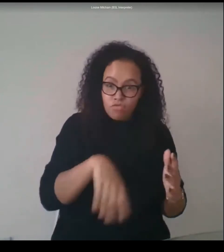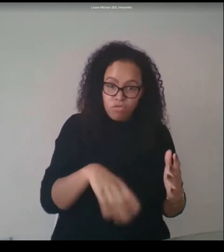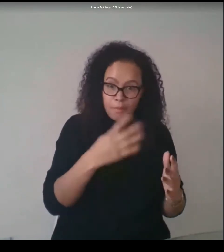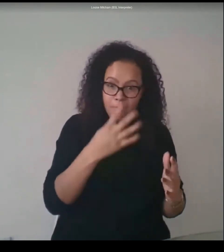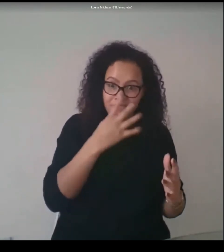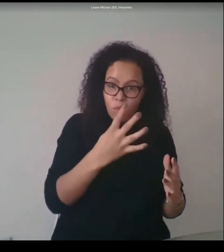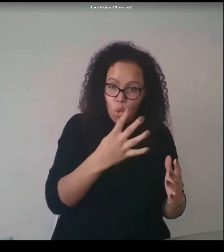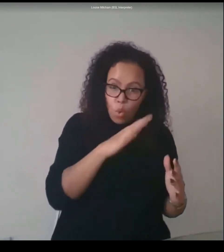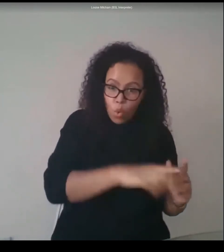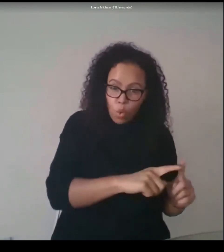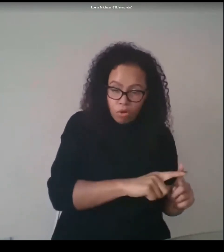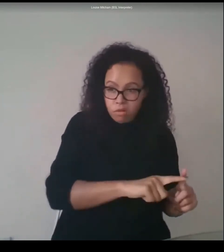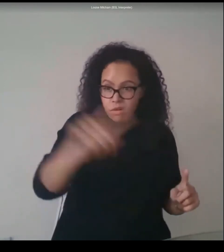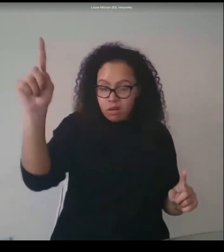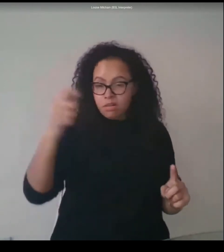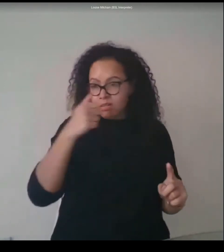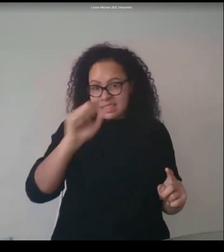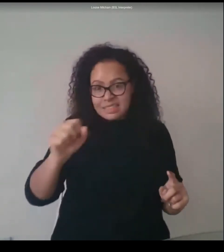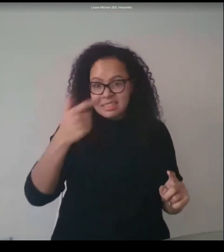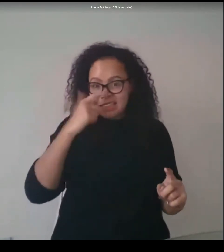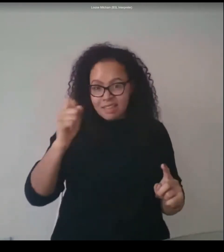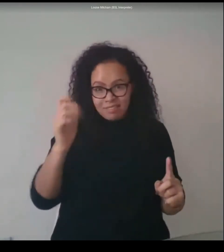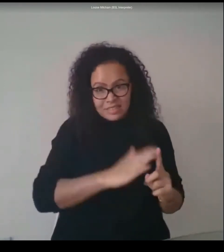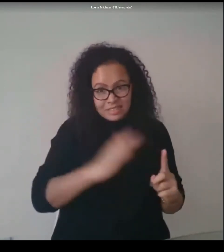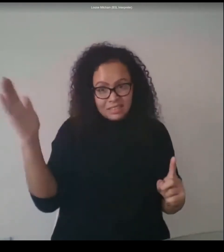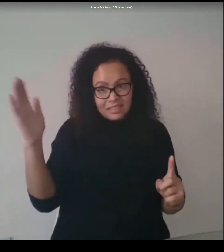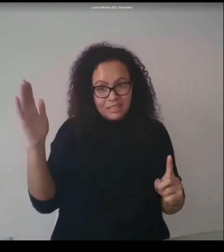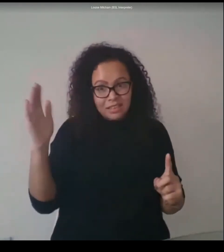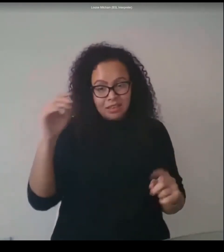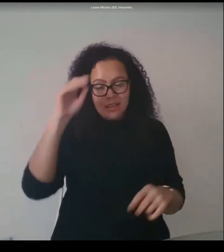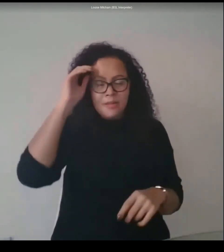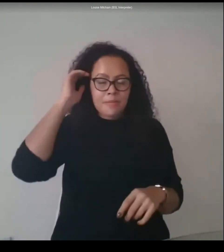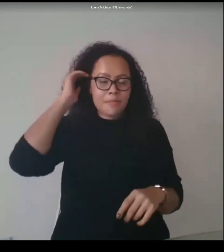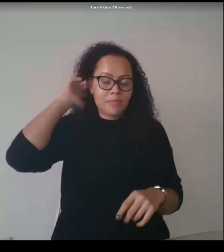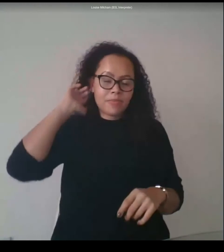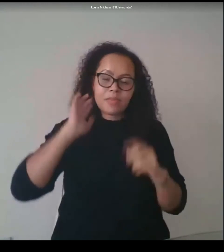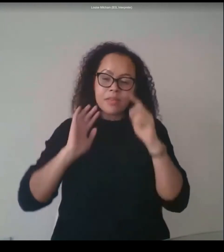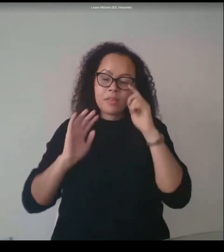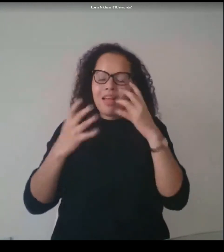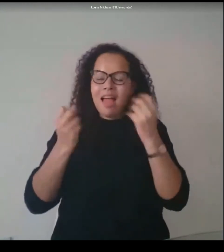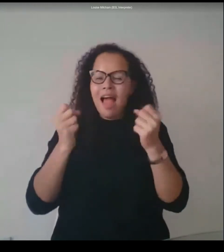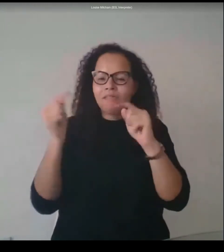even won the leaderboard 4 times in a row, whereby